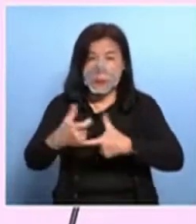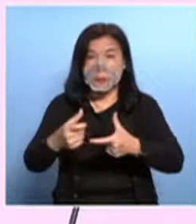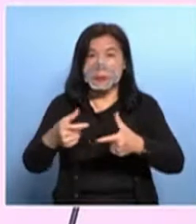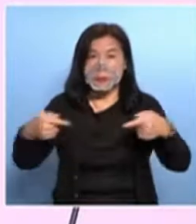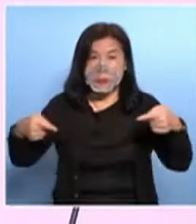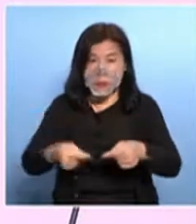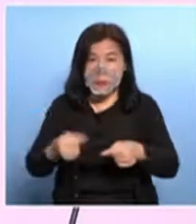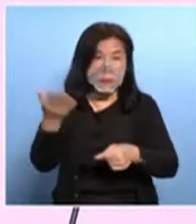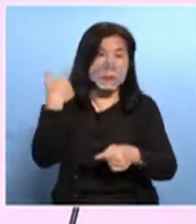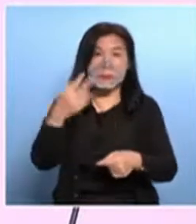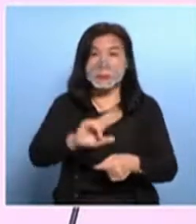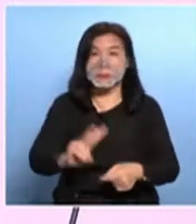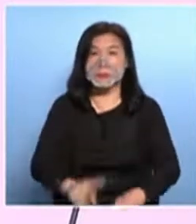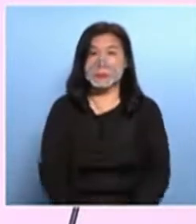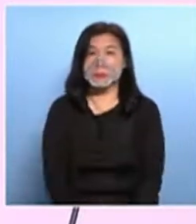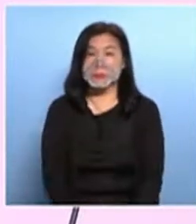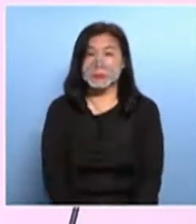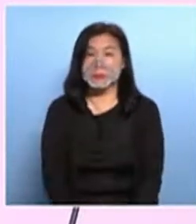standstill.